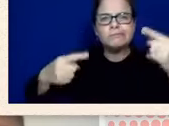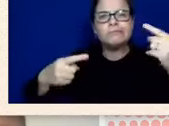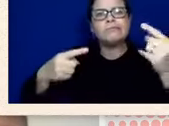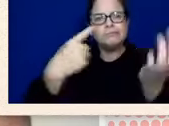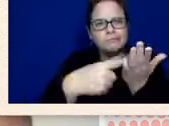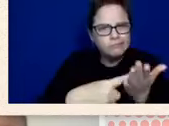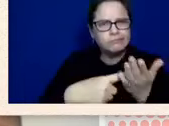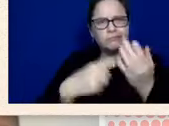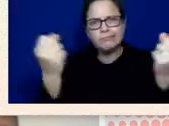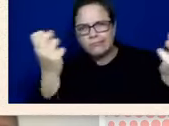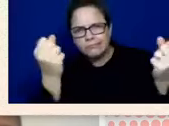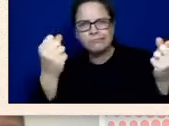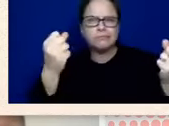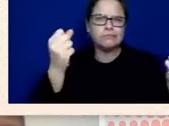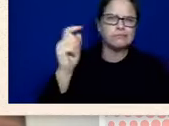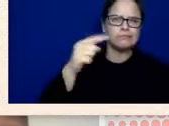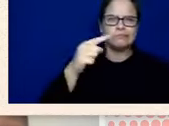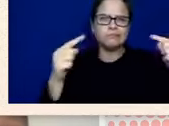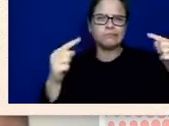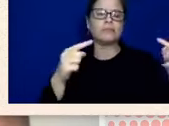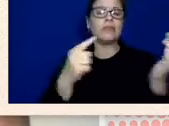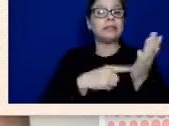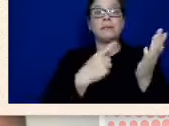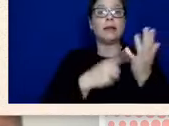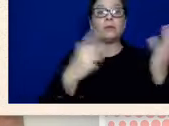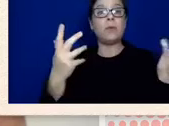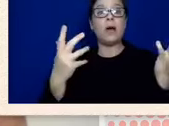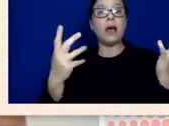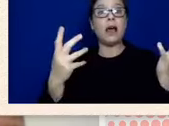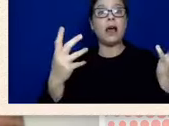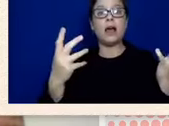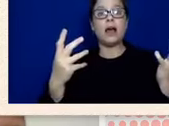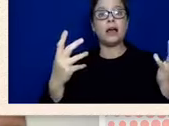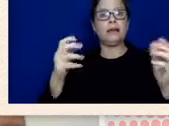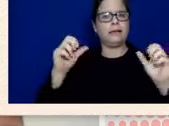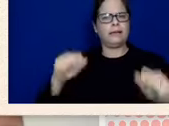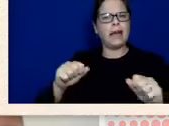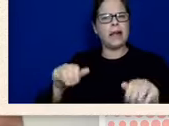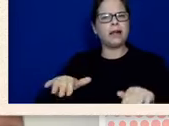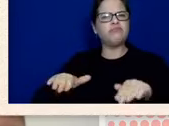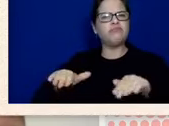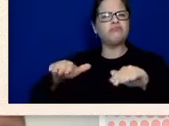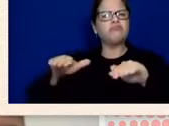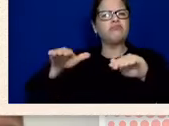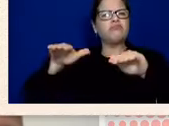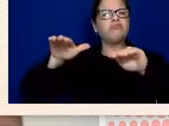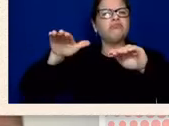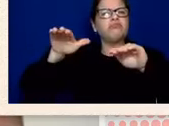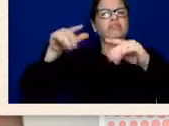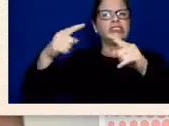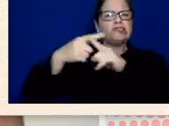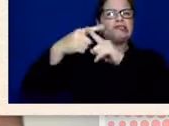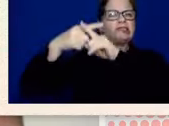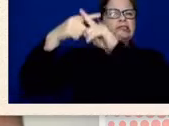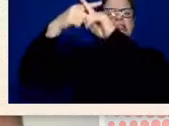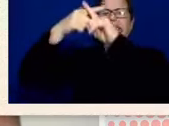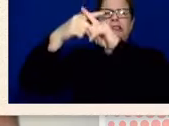It builds up a sort of conflict that can overwhelm each other, and not